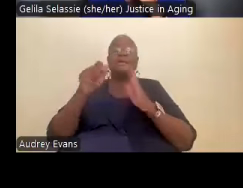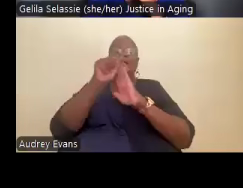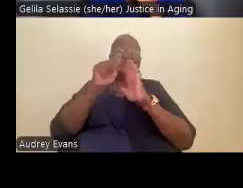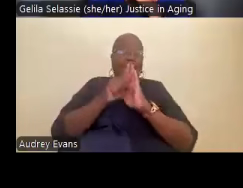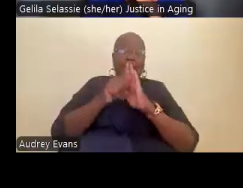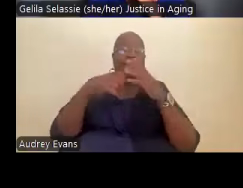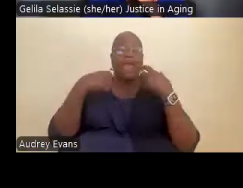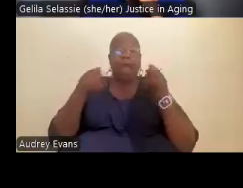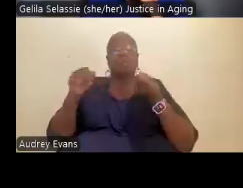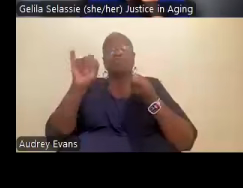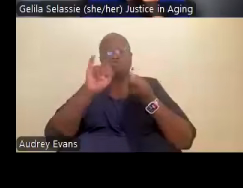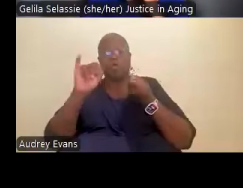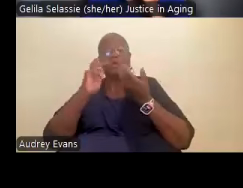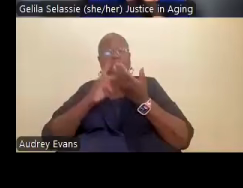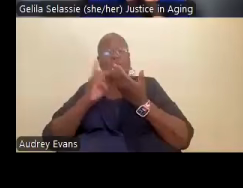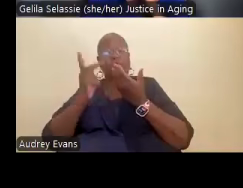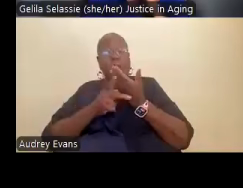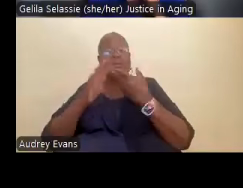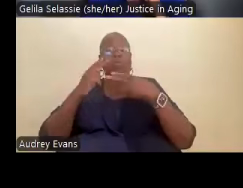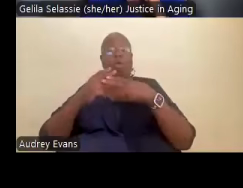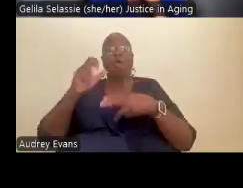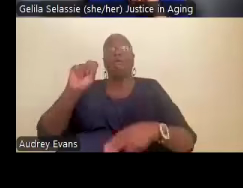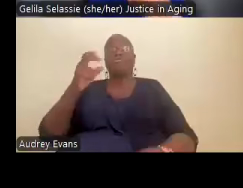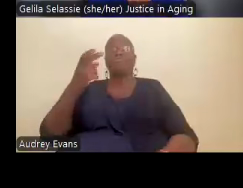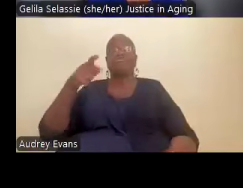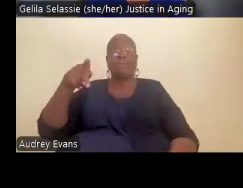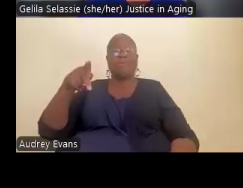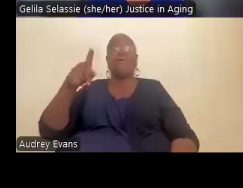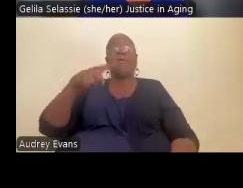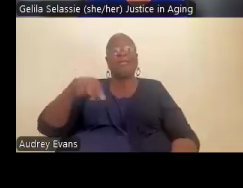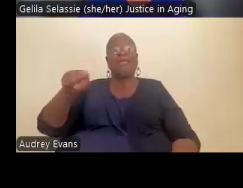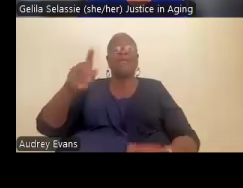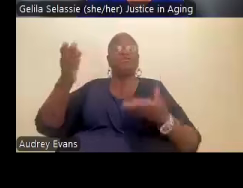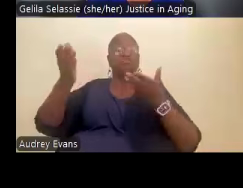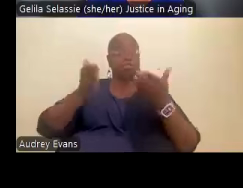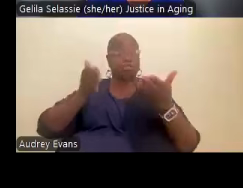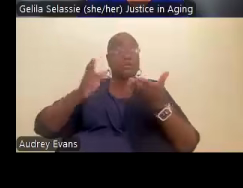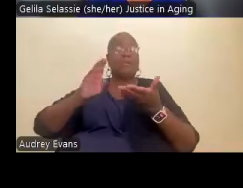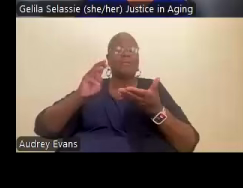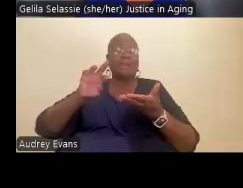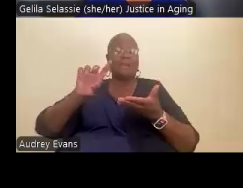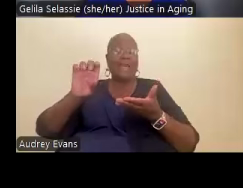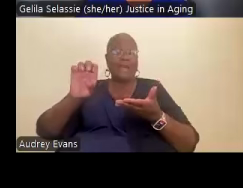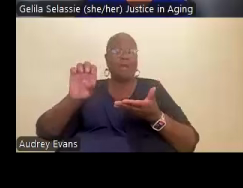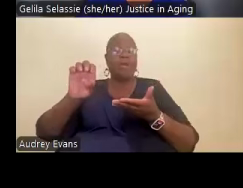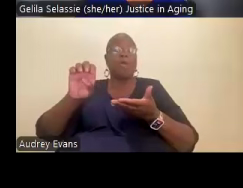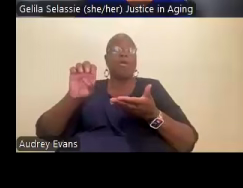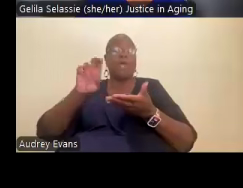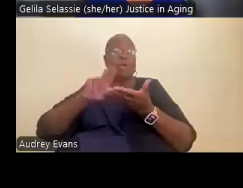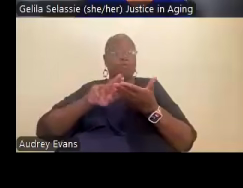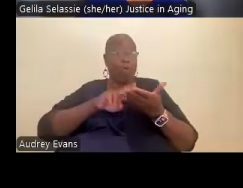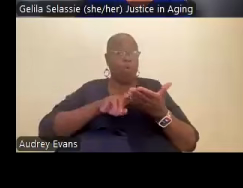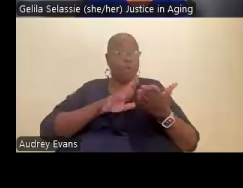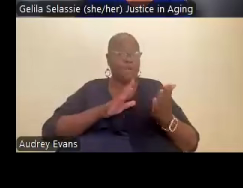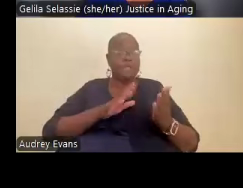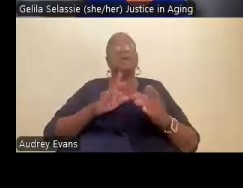insurance program. They serve Medicare enrollees, but many of them are also well-versed in Medicaid